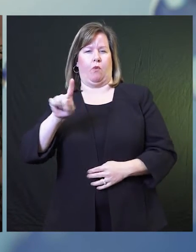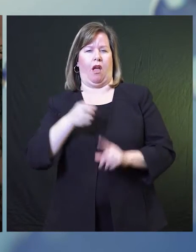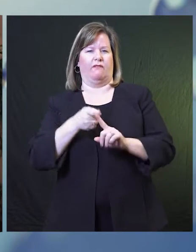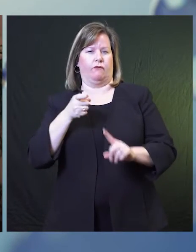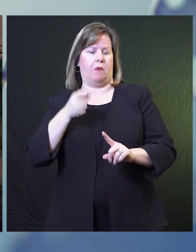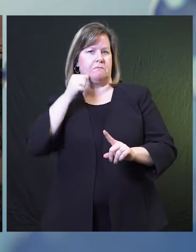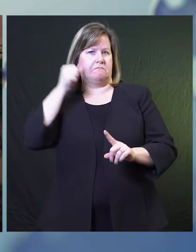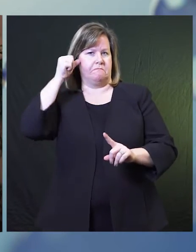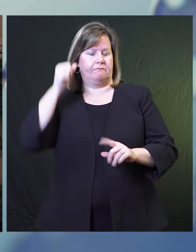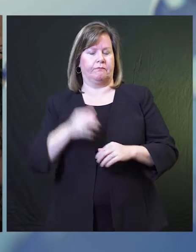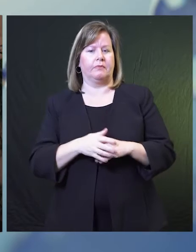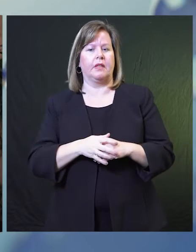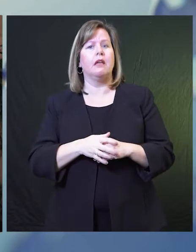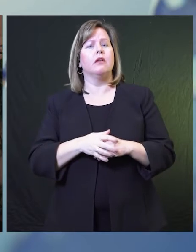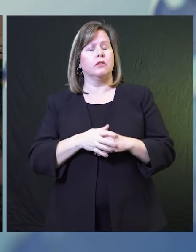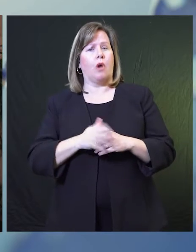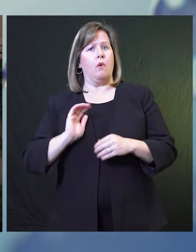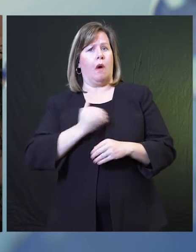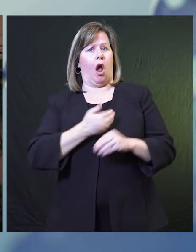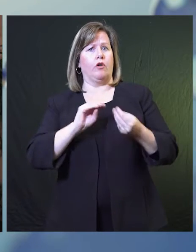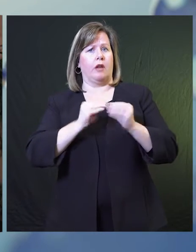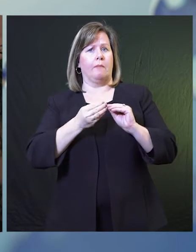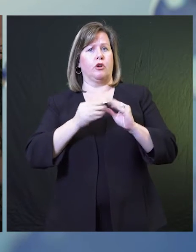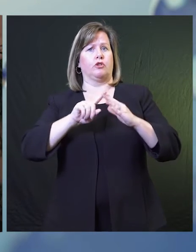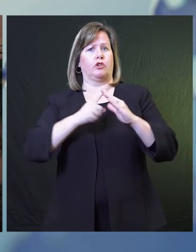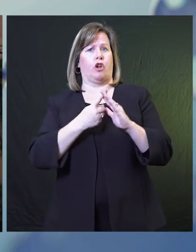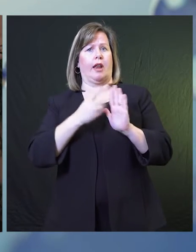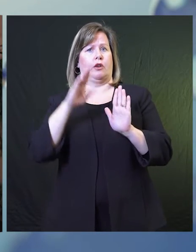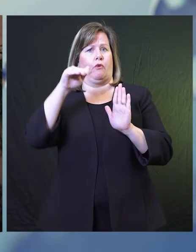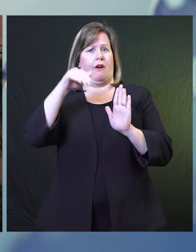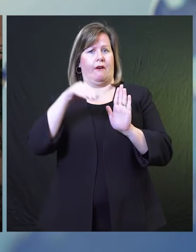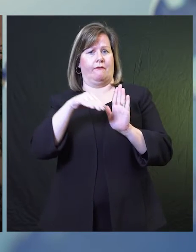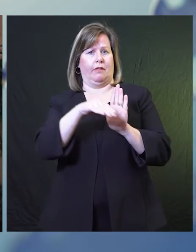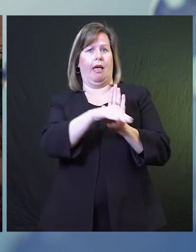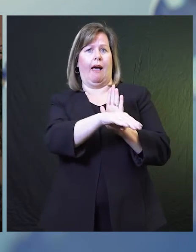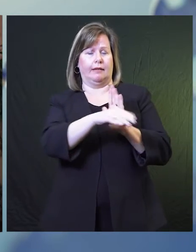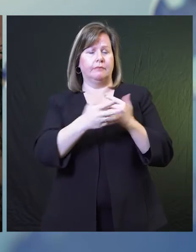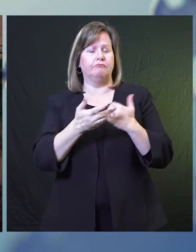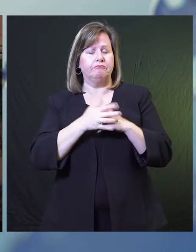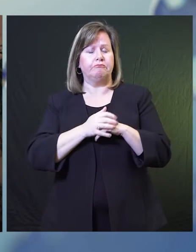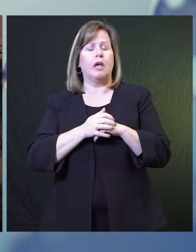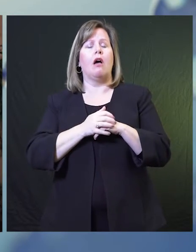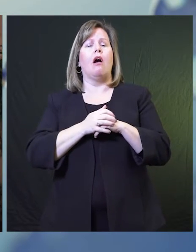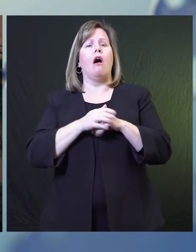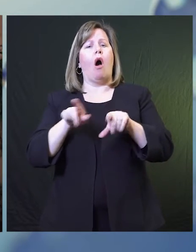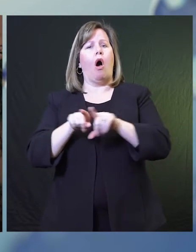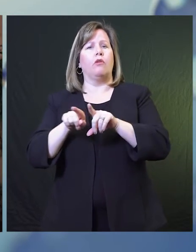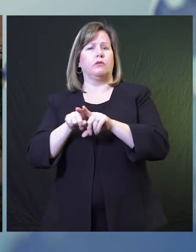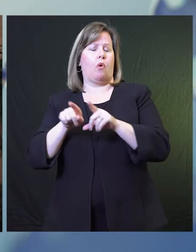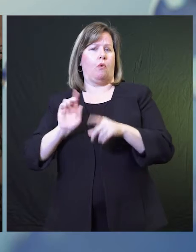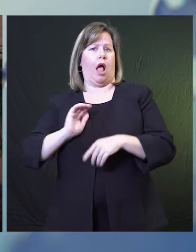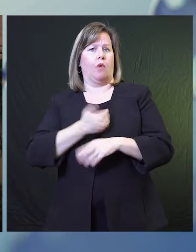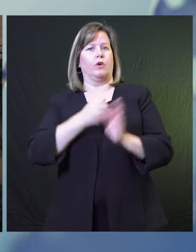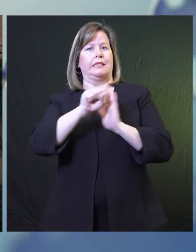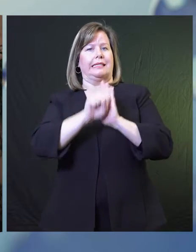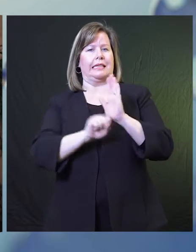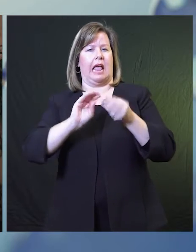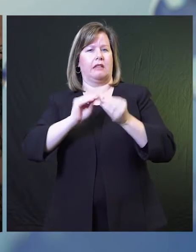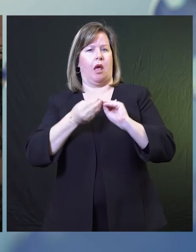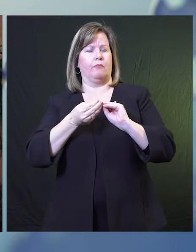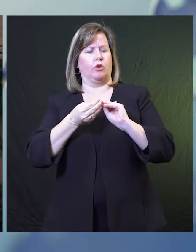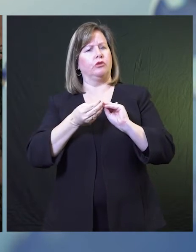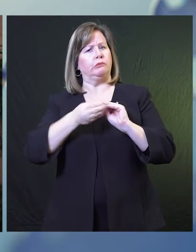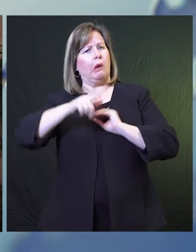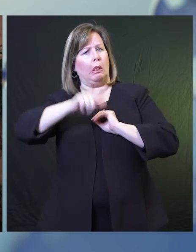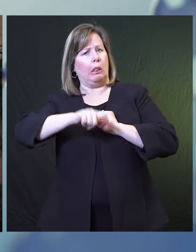we're seeing some relatively flat numbers. We're actually seeing some pretty low numbers from the state. Although I want to caution you a little bit that over